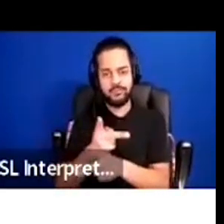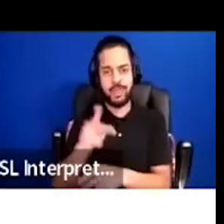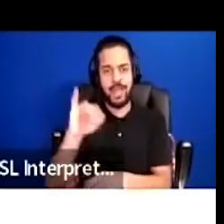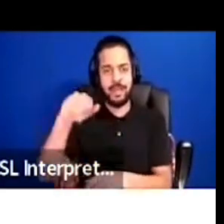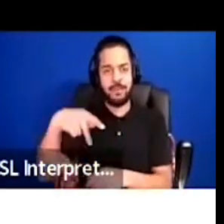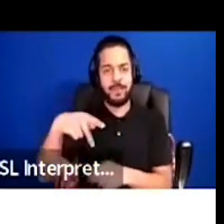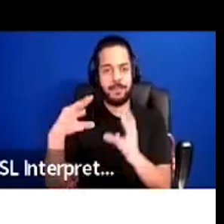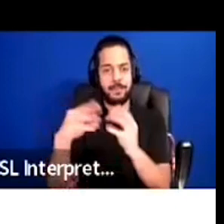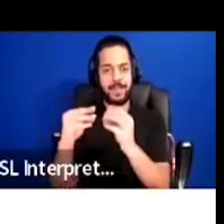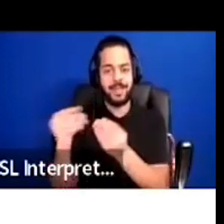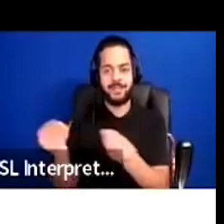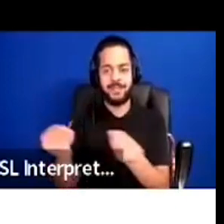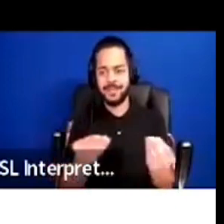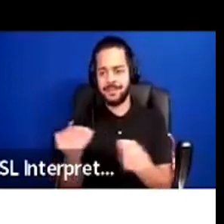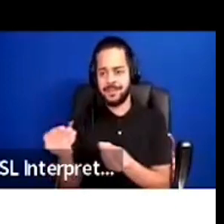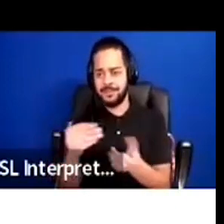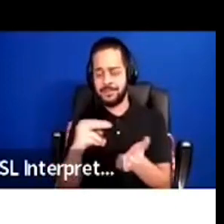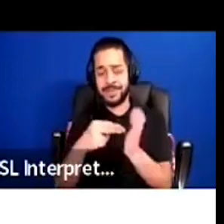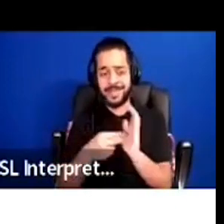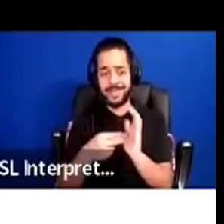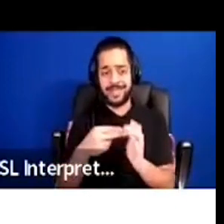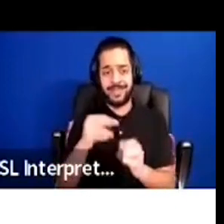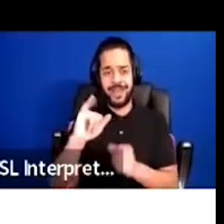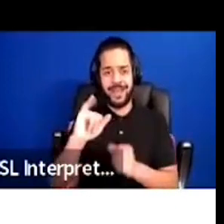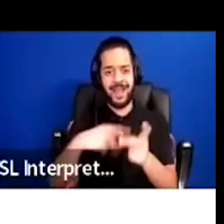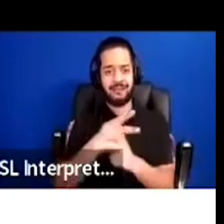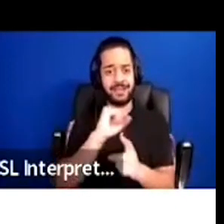meetings. And so I think that's where you get some